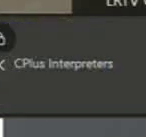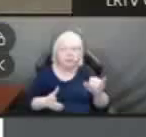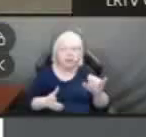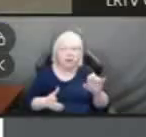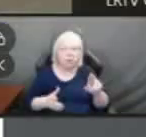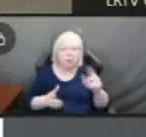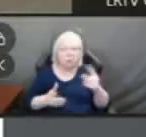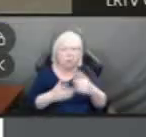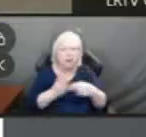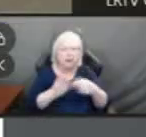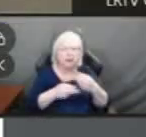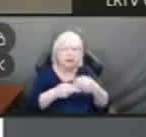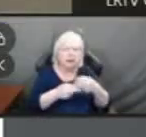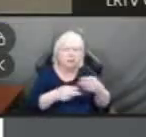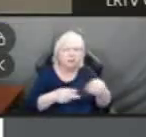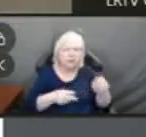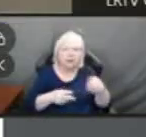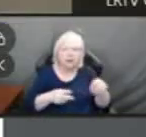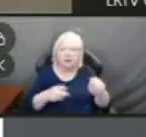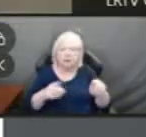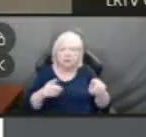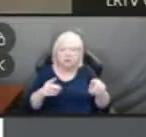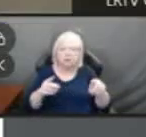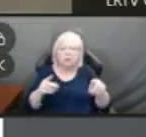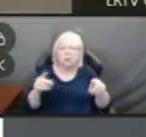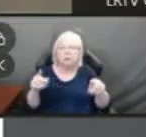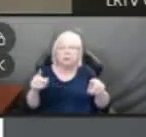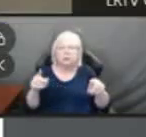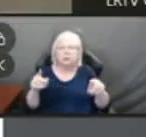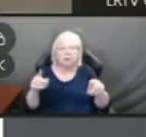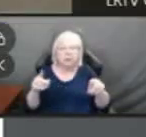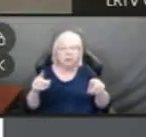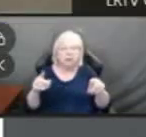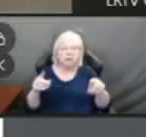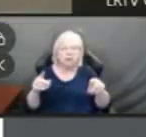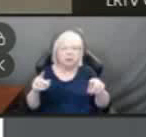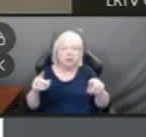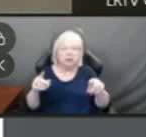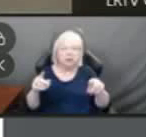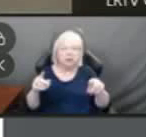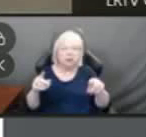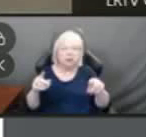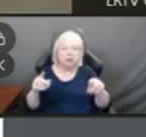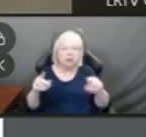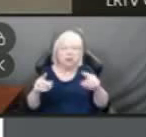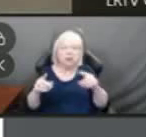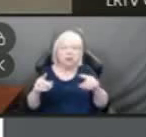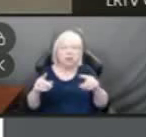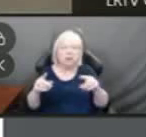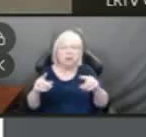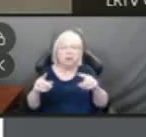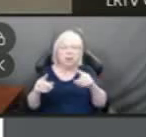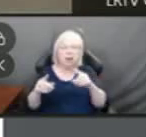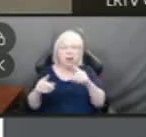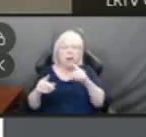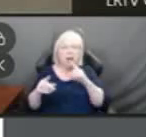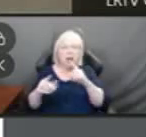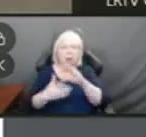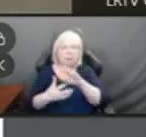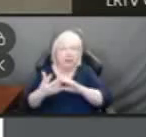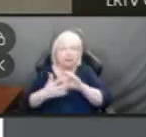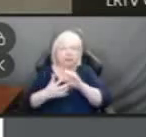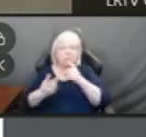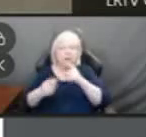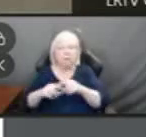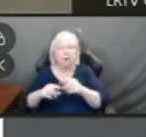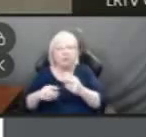there? So it's in the very east of the property. So